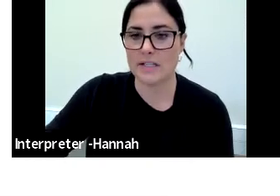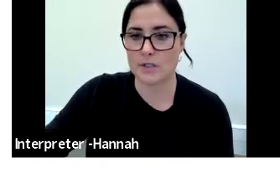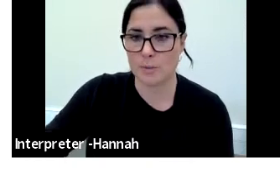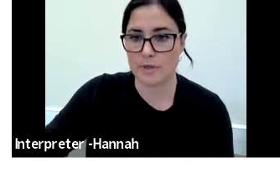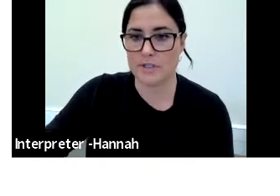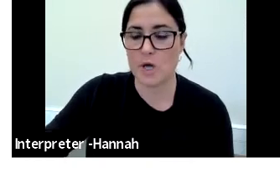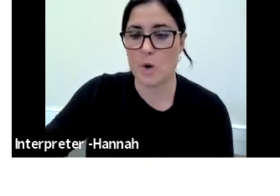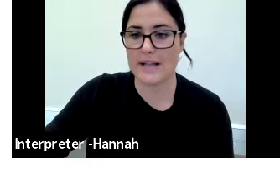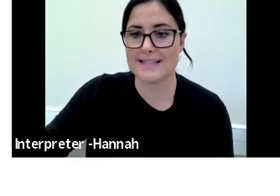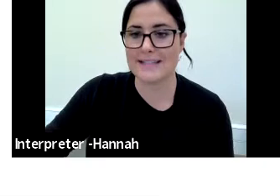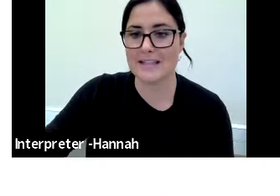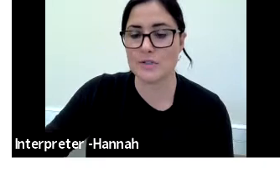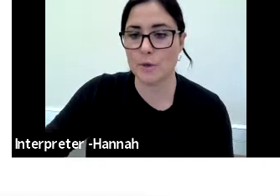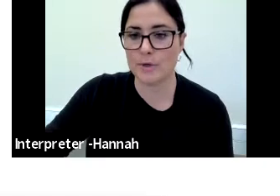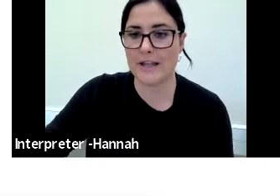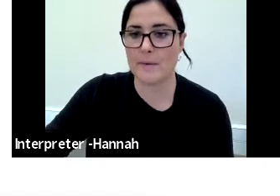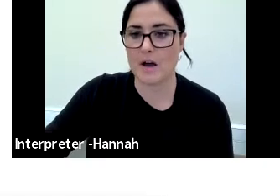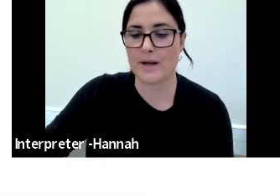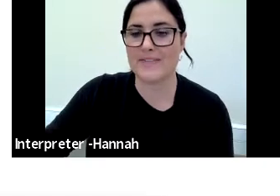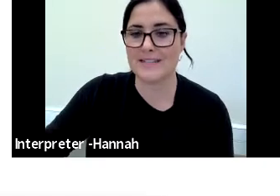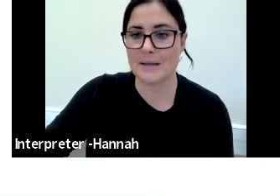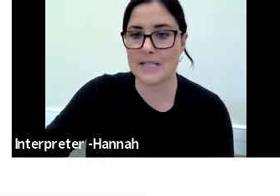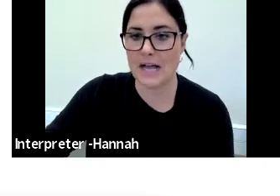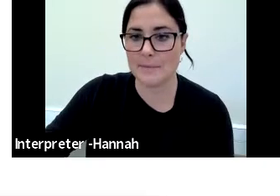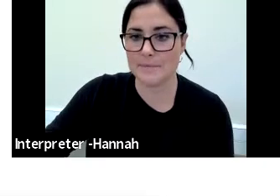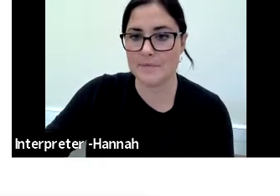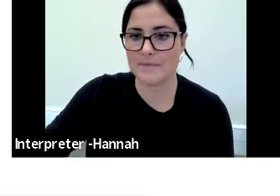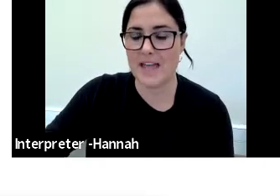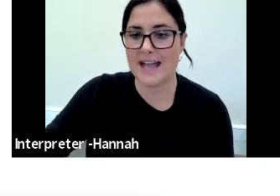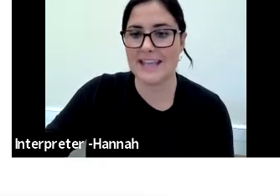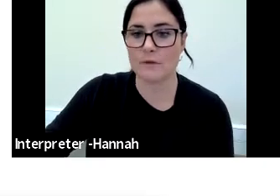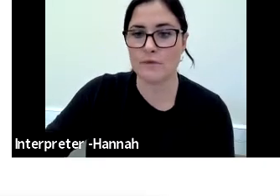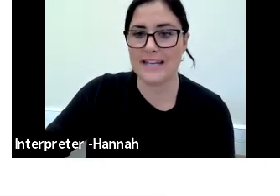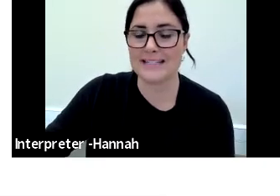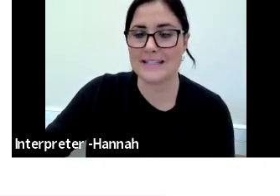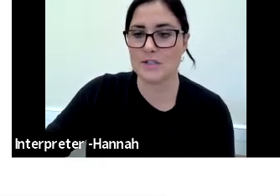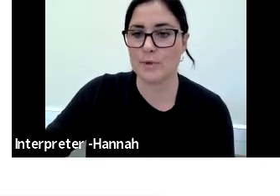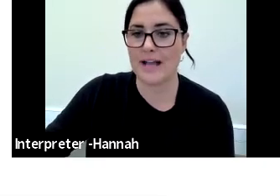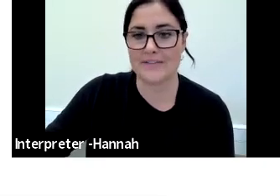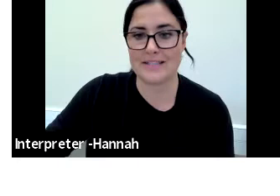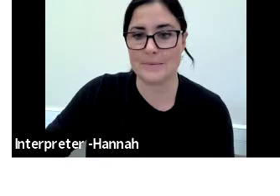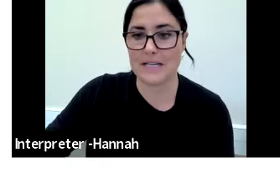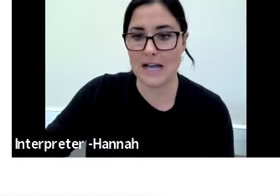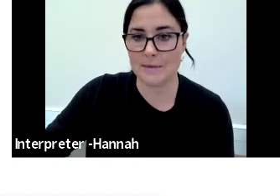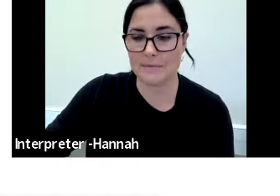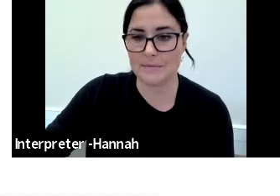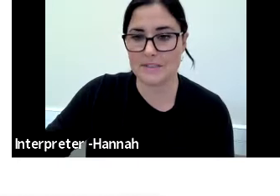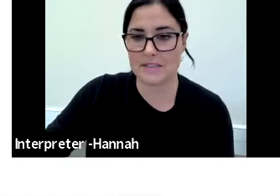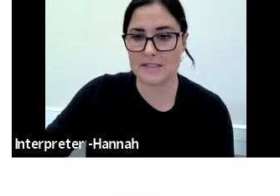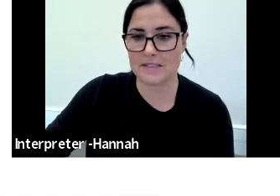well as the interpreter. So I can see the interpreter in the PowerPoint at the same time. I can't read and see the interpreter at the same